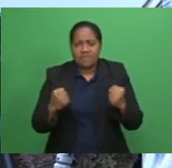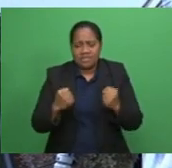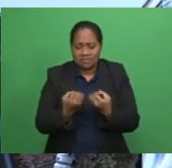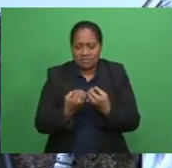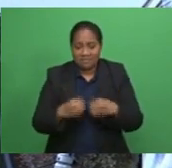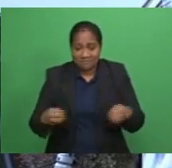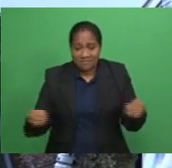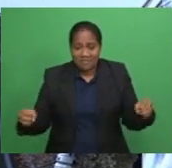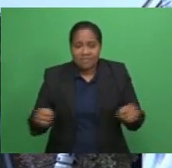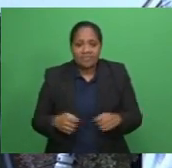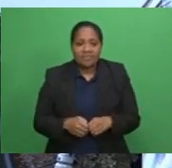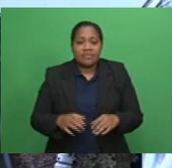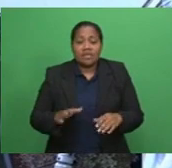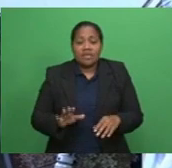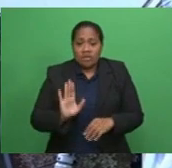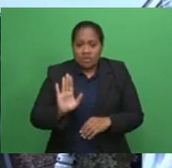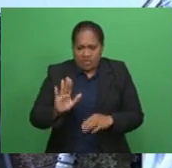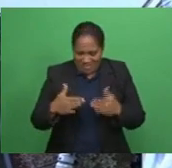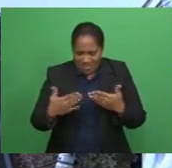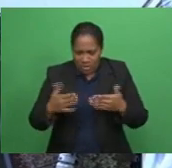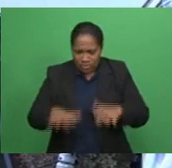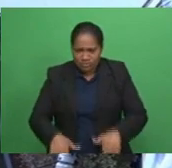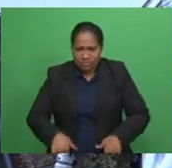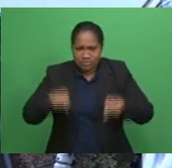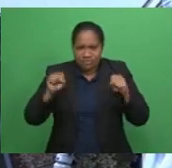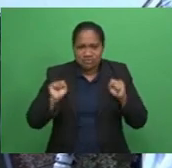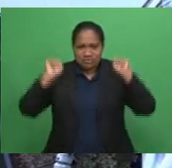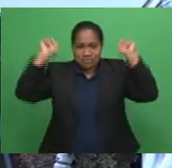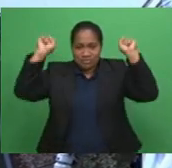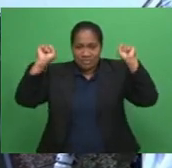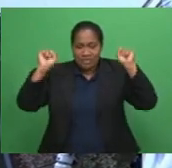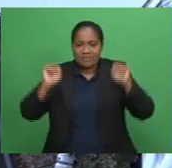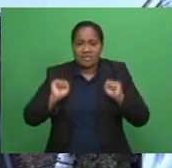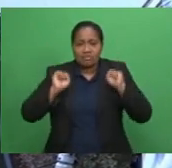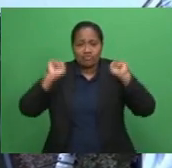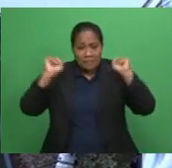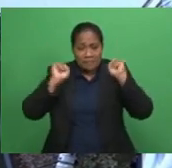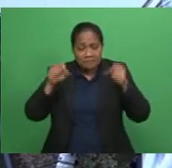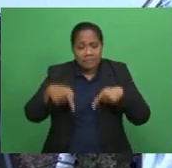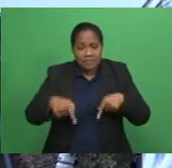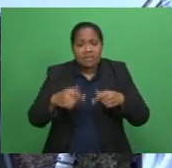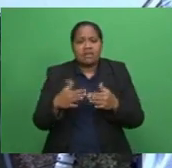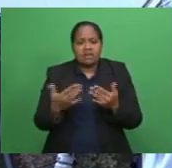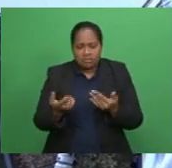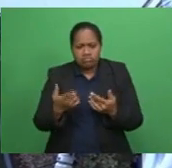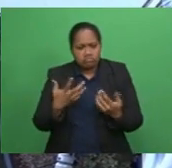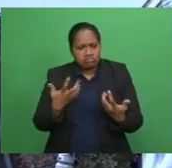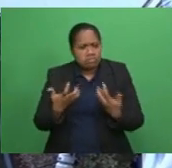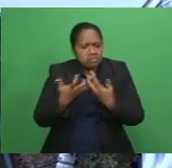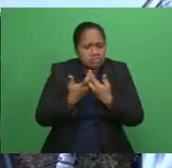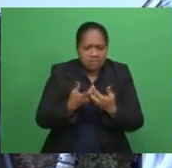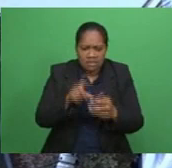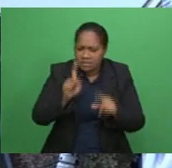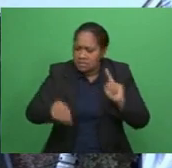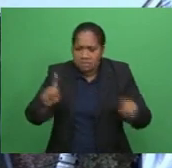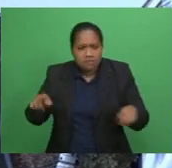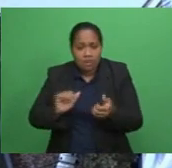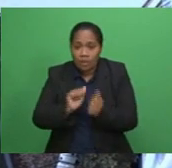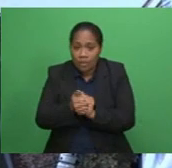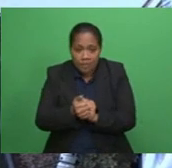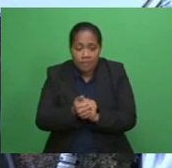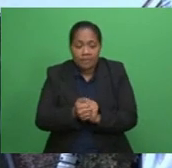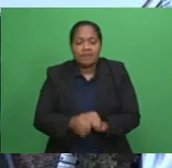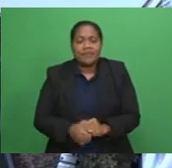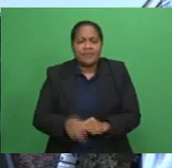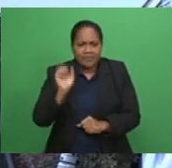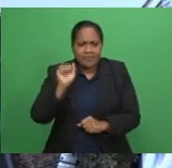current weightlifting gym, this equipment is suited to a wide range of sports as well as for